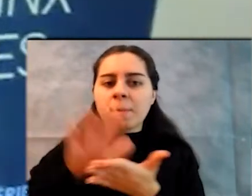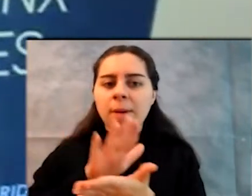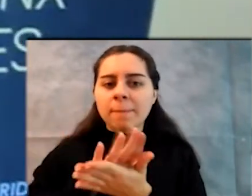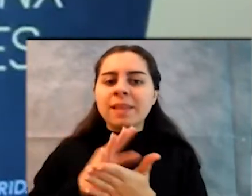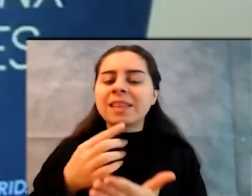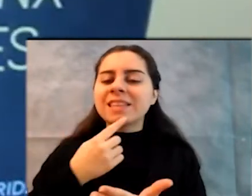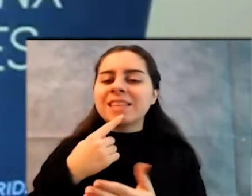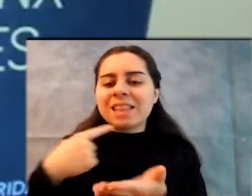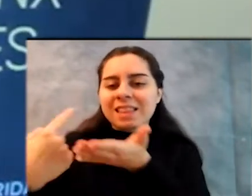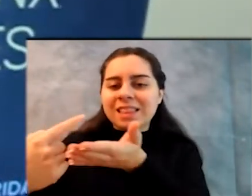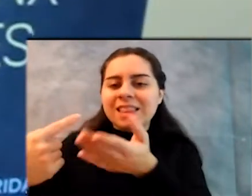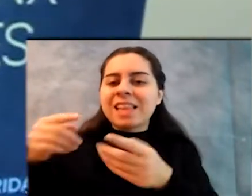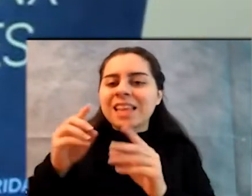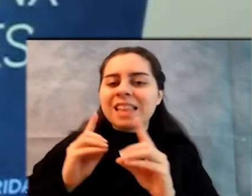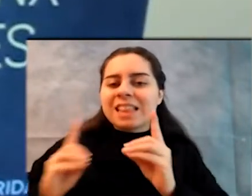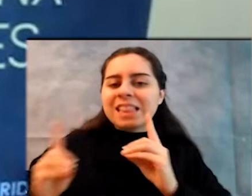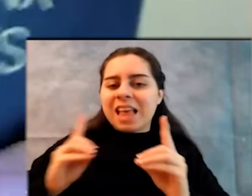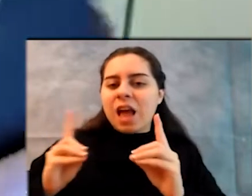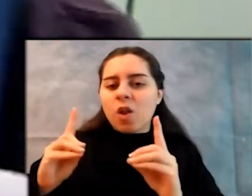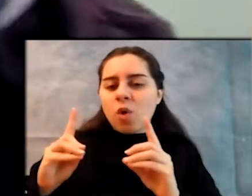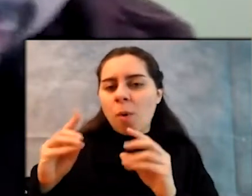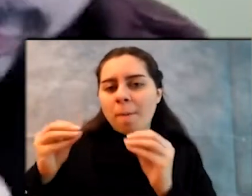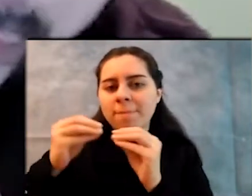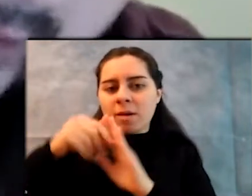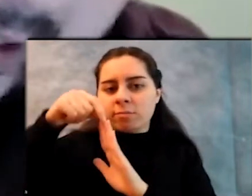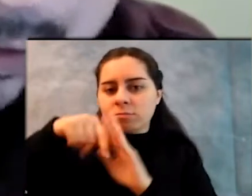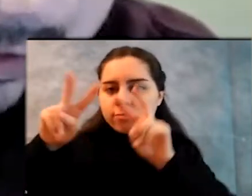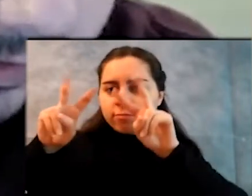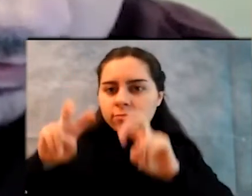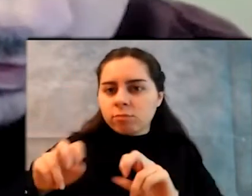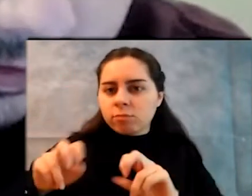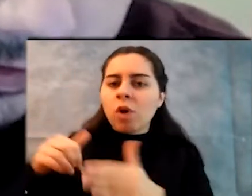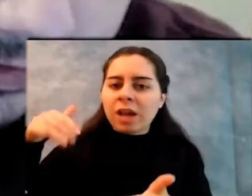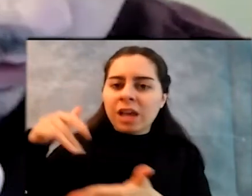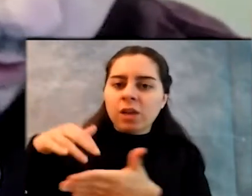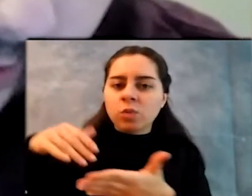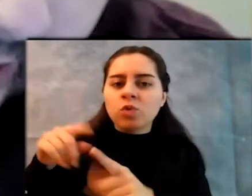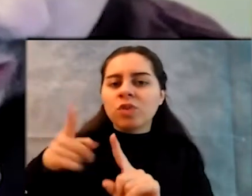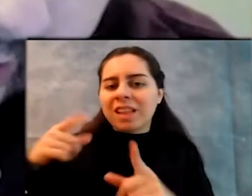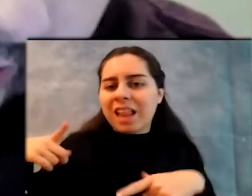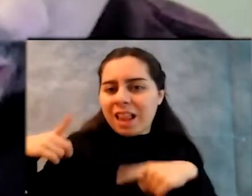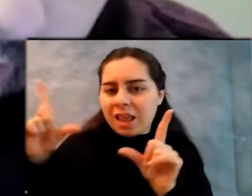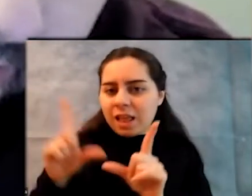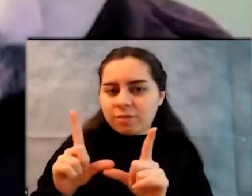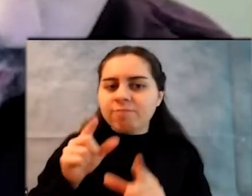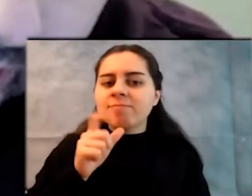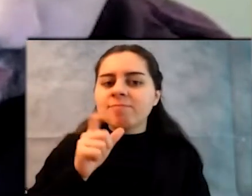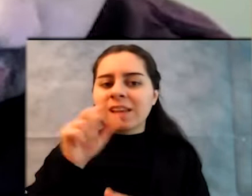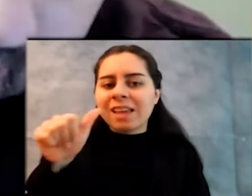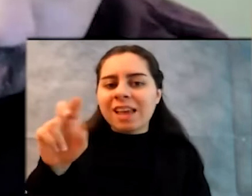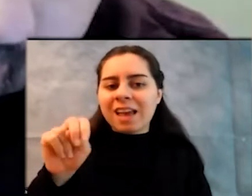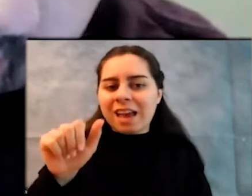Critical Dialogues in Latinx Studies, a reader. And this is edited by Ana